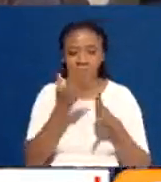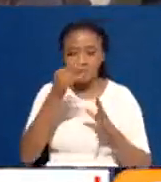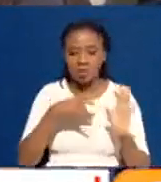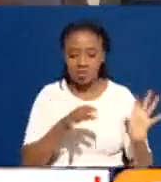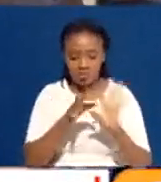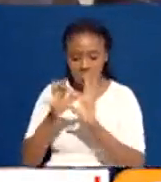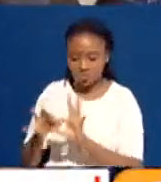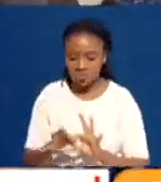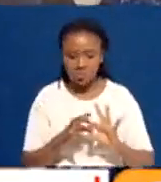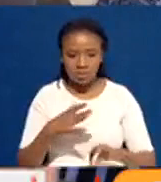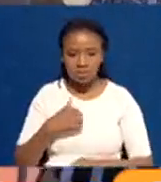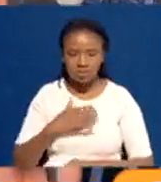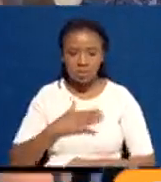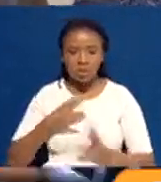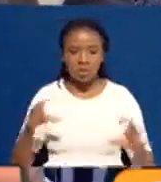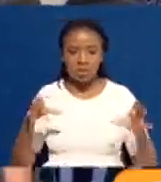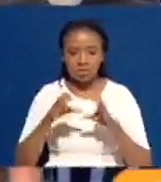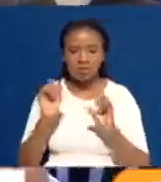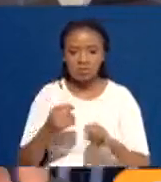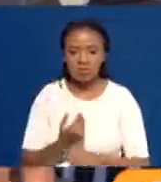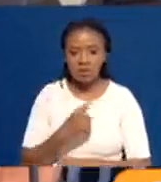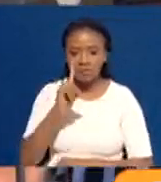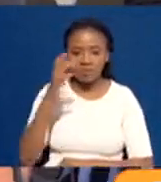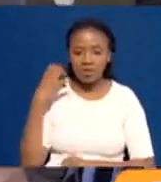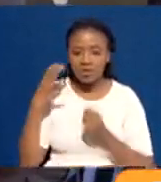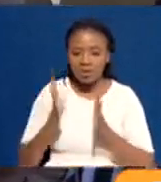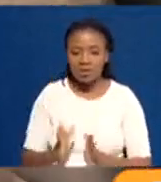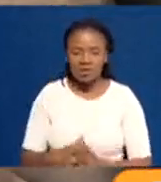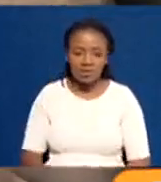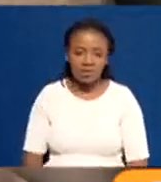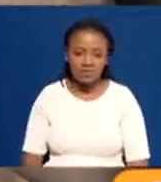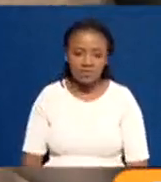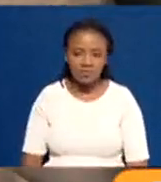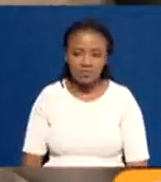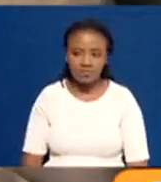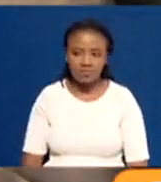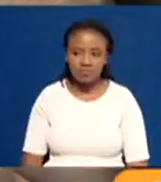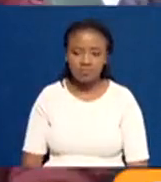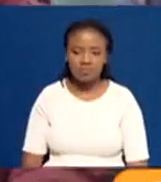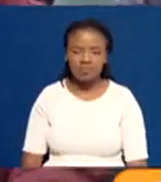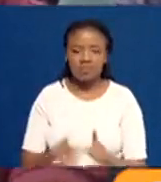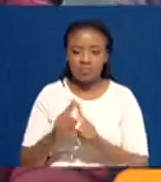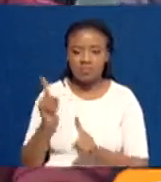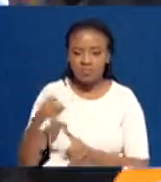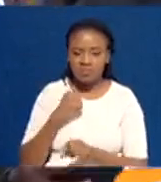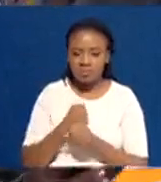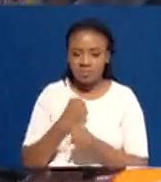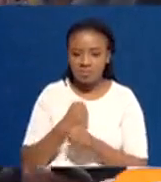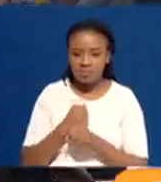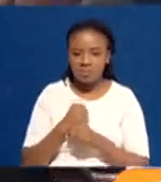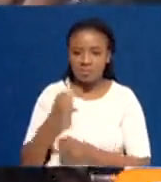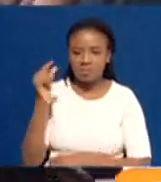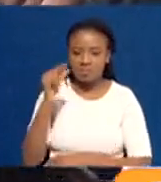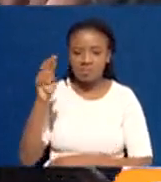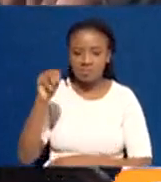pamoja ili tukue na one candidate kwa hii election by election ya 2013. The former leader of the majority party has served as Garissa Township MP